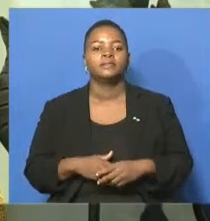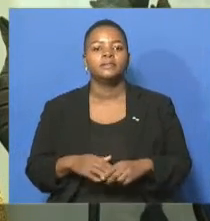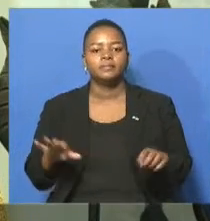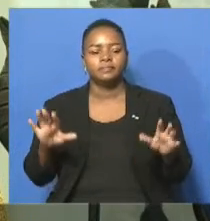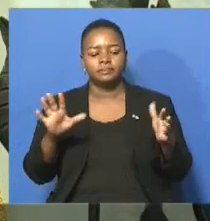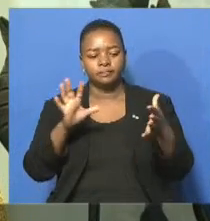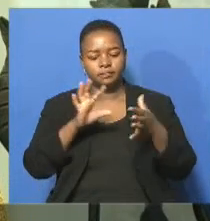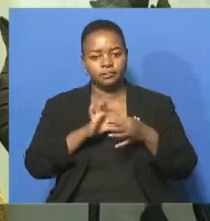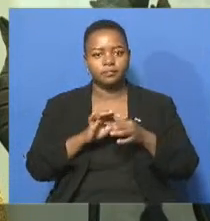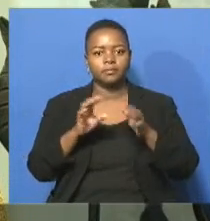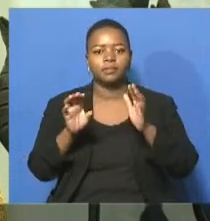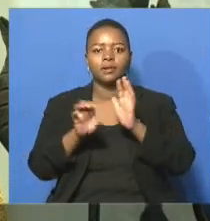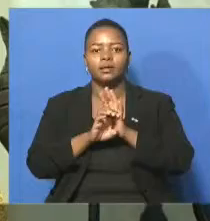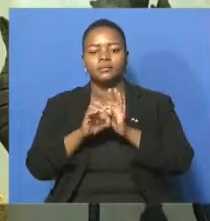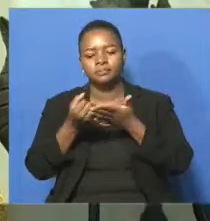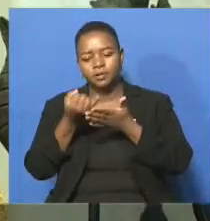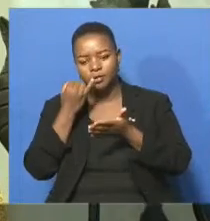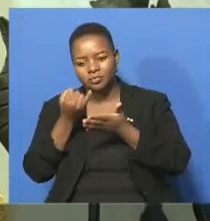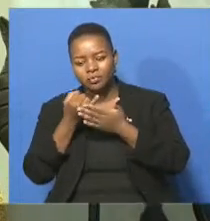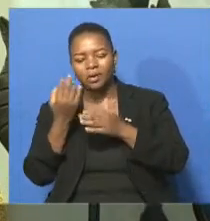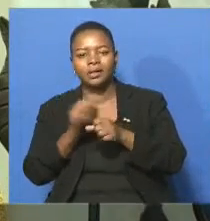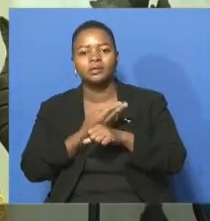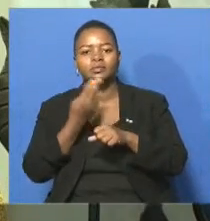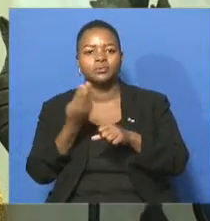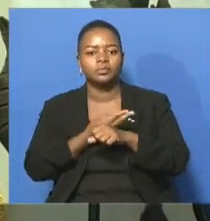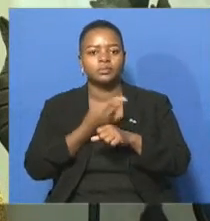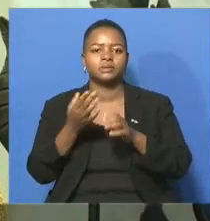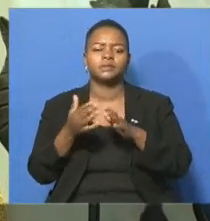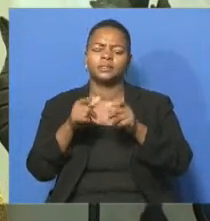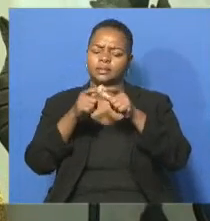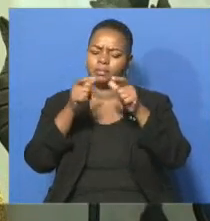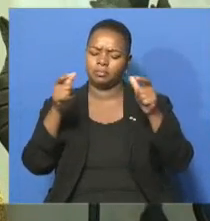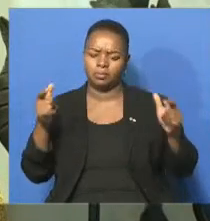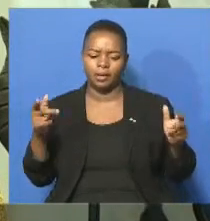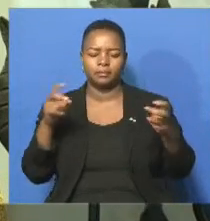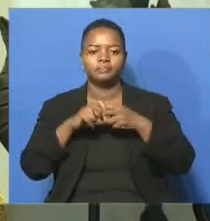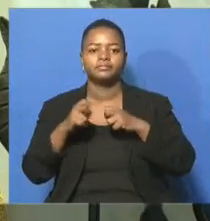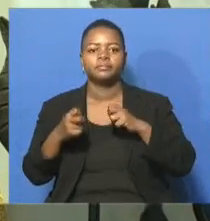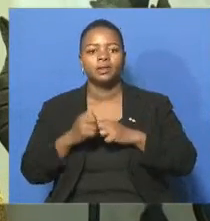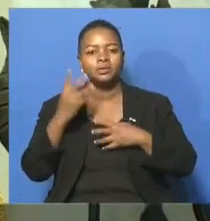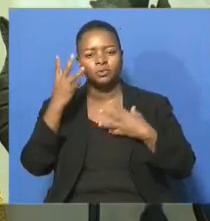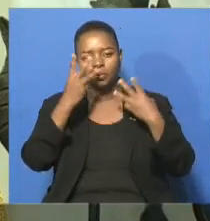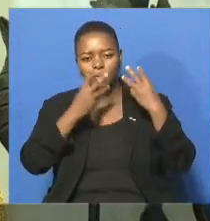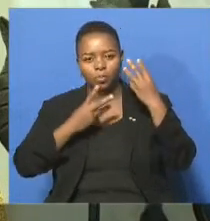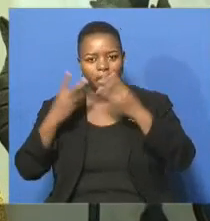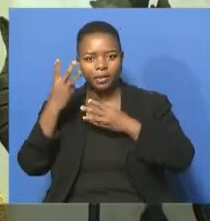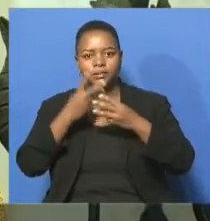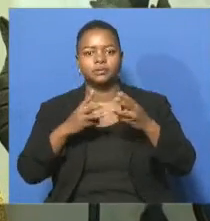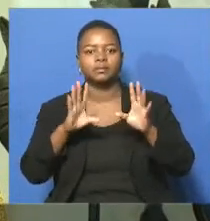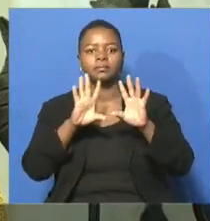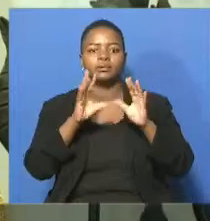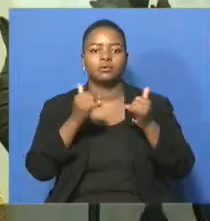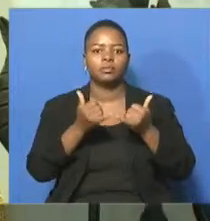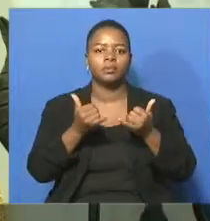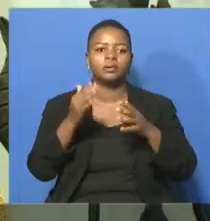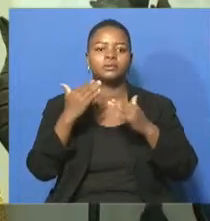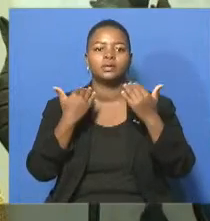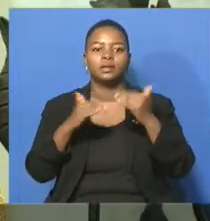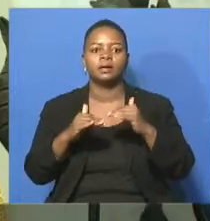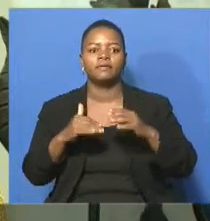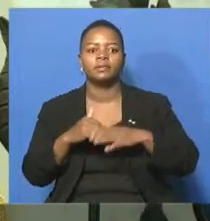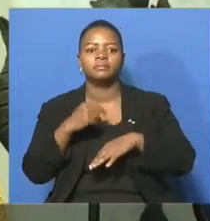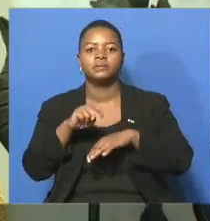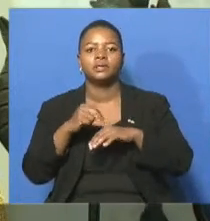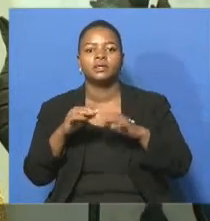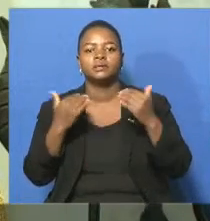the likes of drug trafficking as one of the major issues that are of concern at community level, at domestic level, at